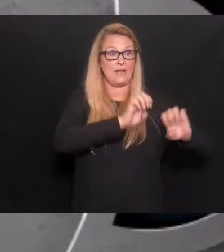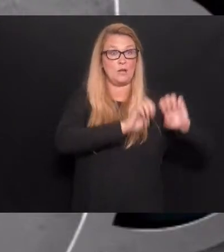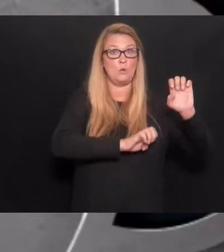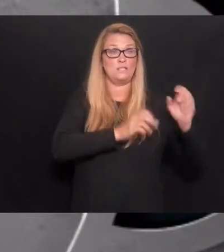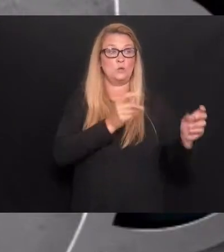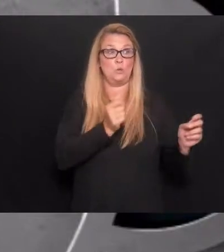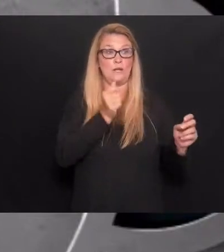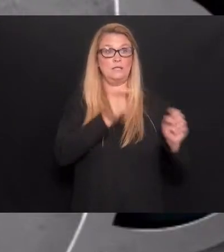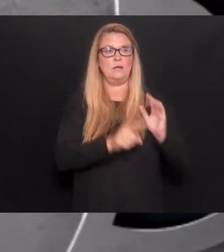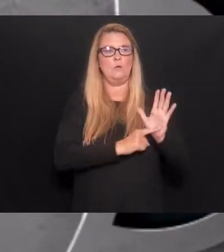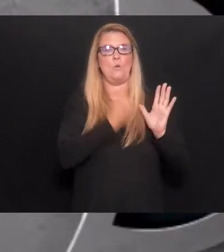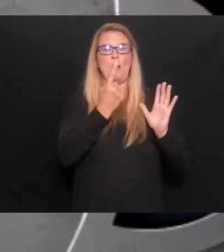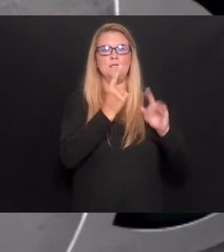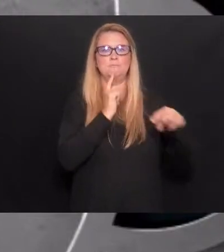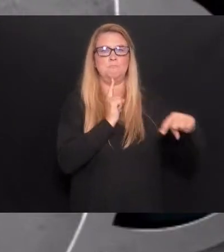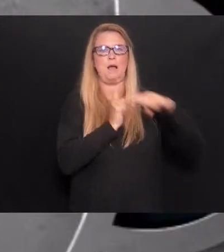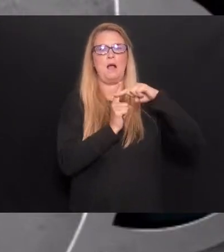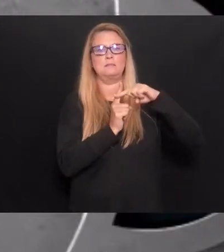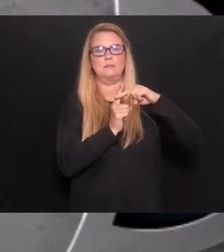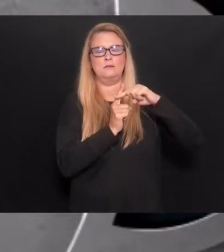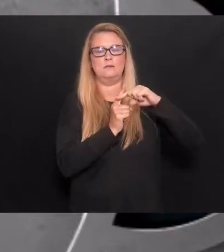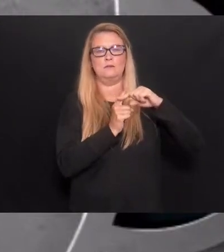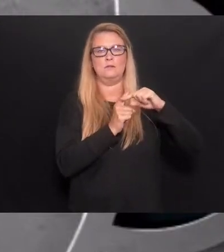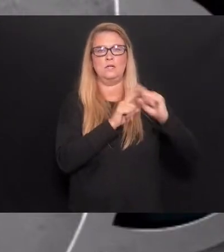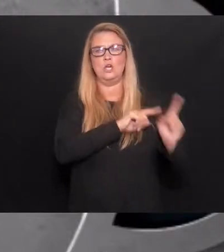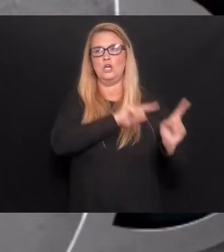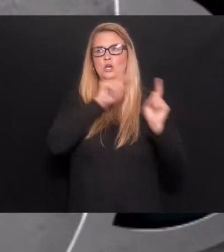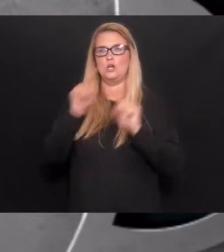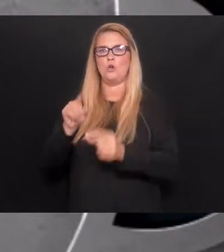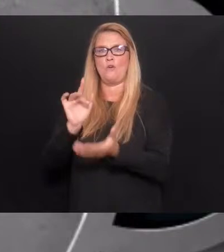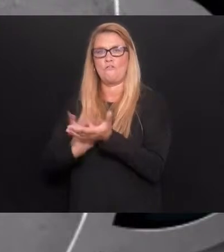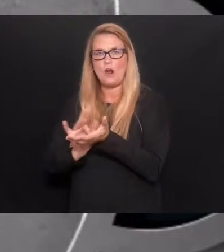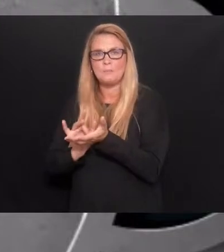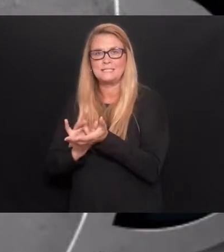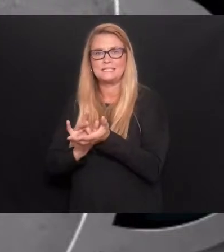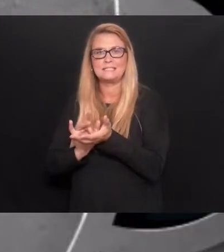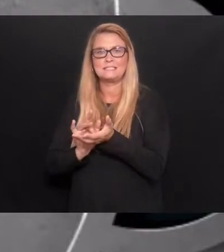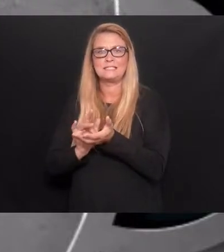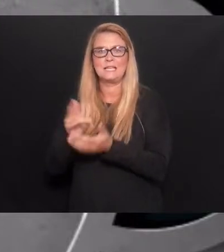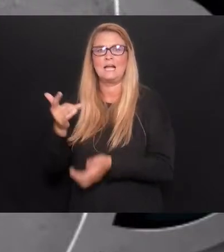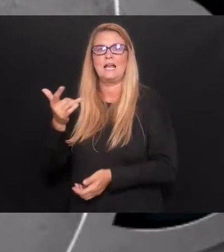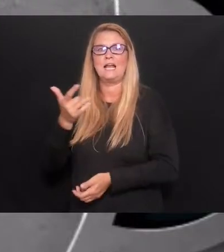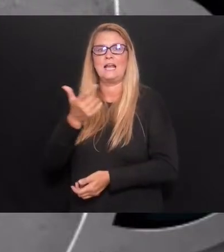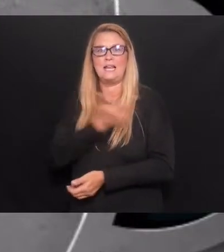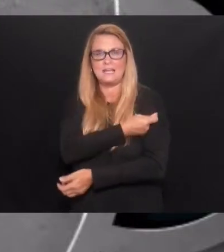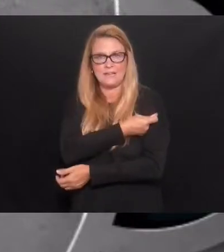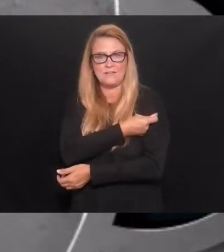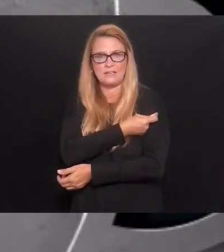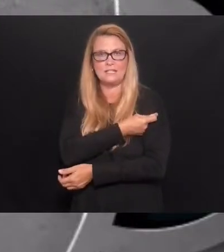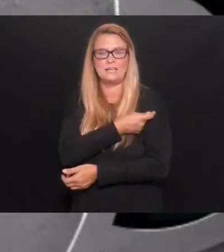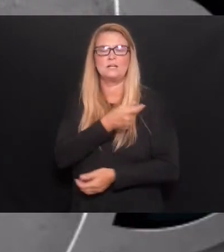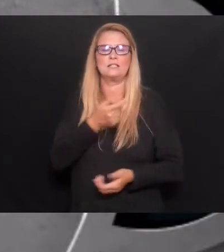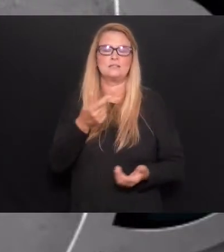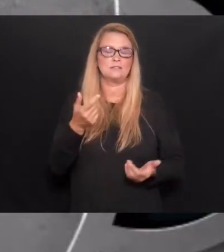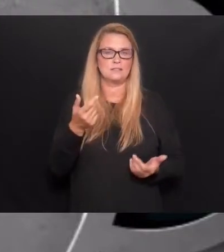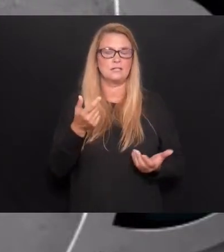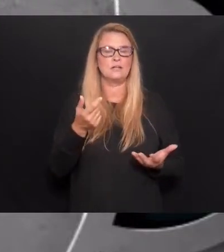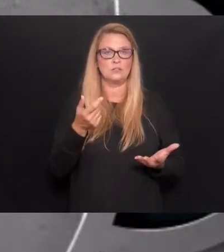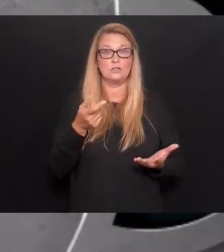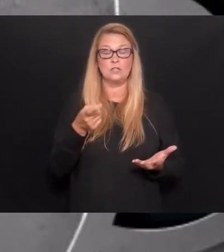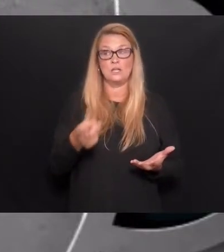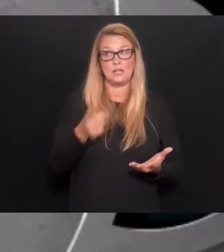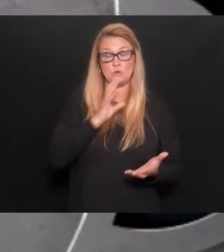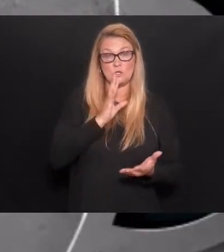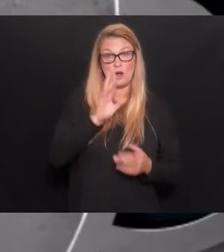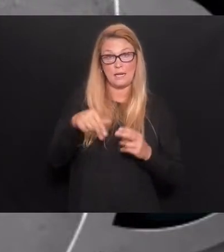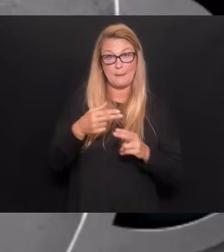a positive test, and then go to either a pharmacist and have a pharmacist administer the sub-Q injection like you're